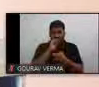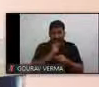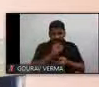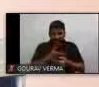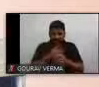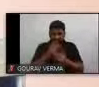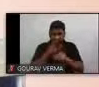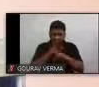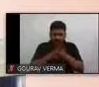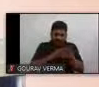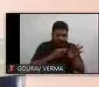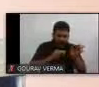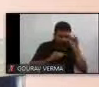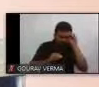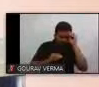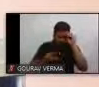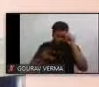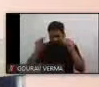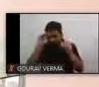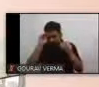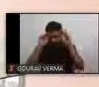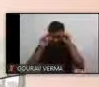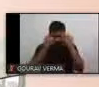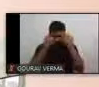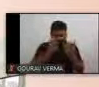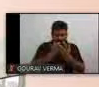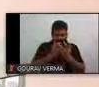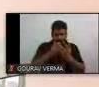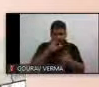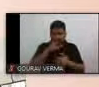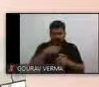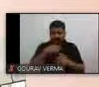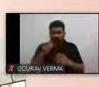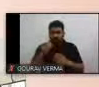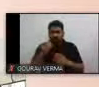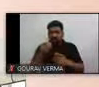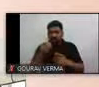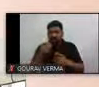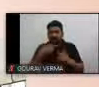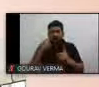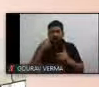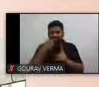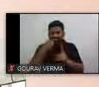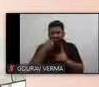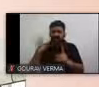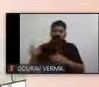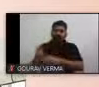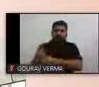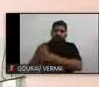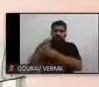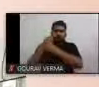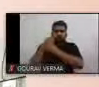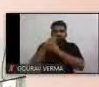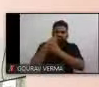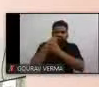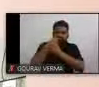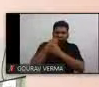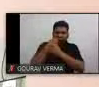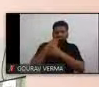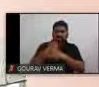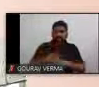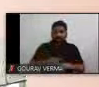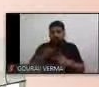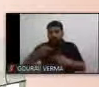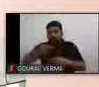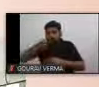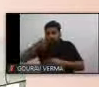slowly learns and matches. When I used to give her two things, brush and spoon, she will put the spoon to